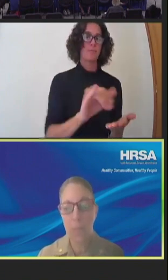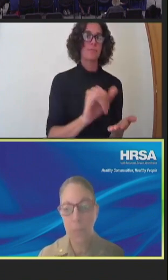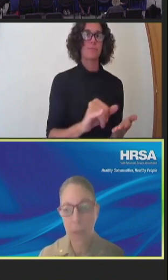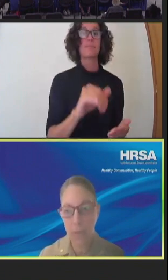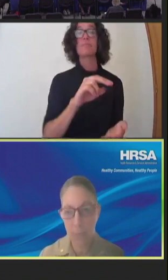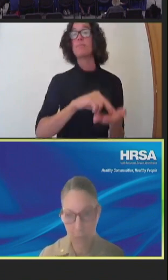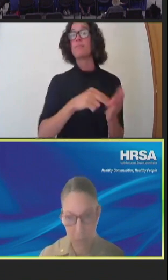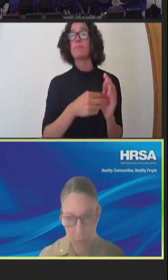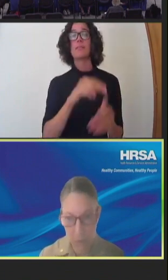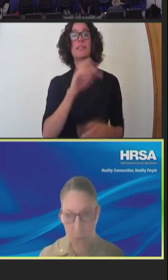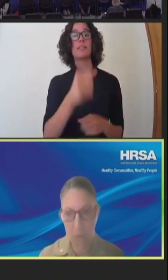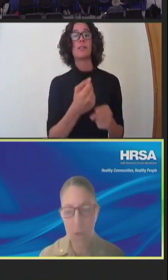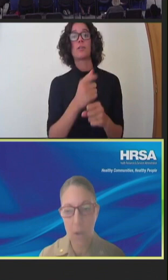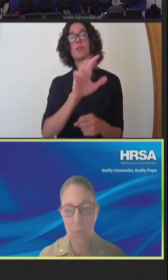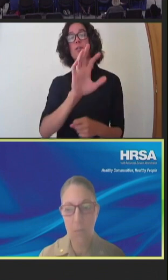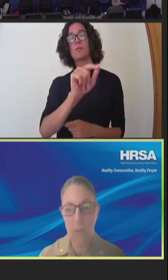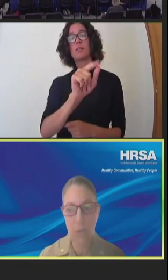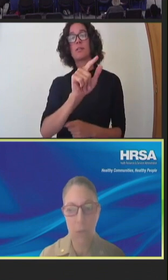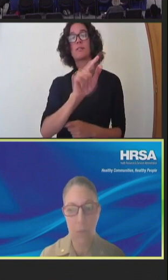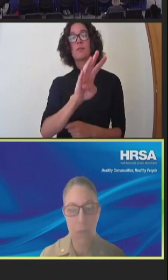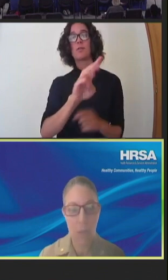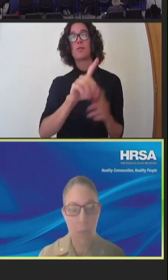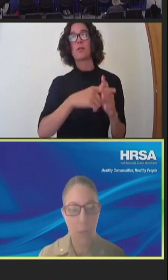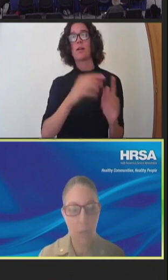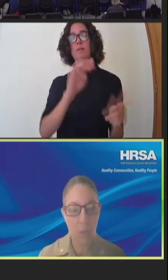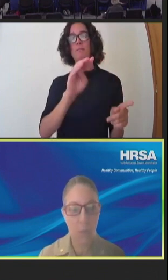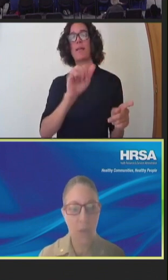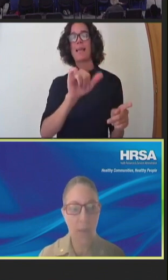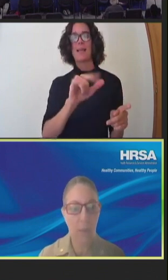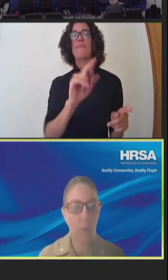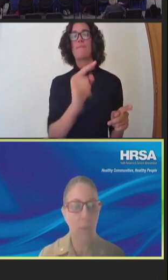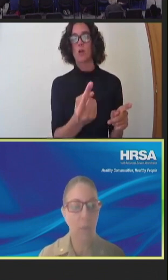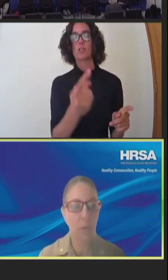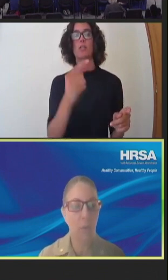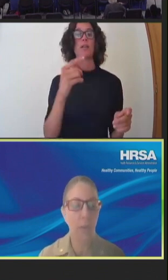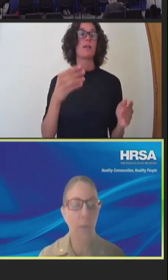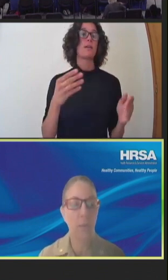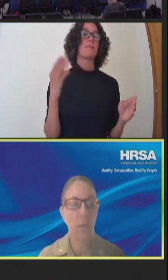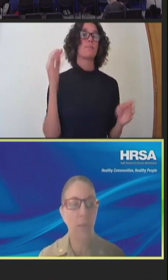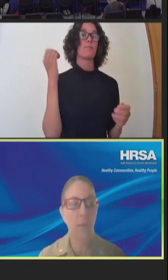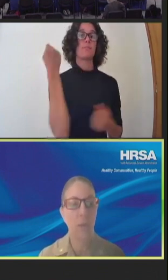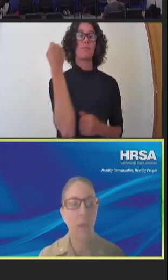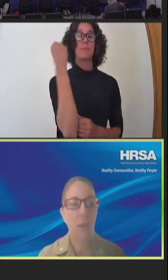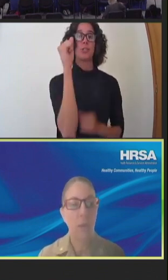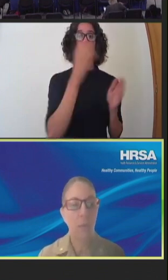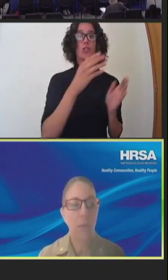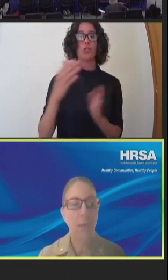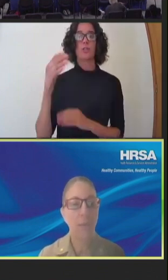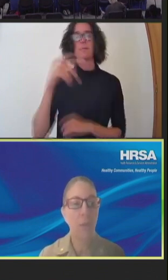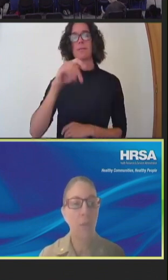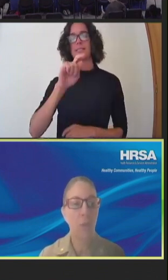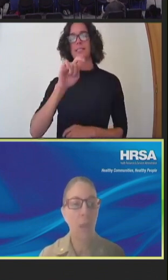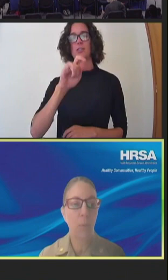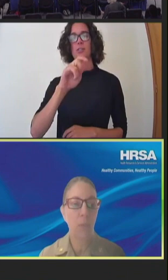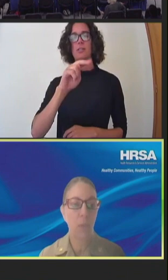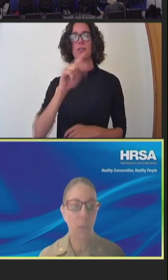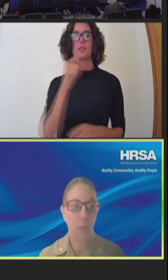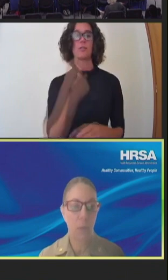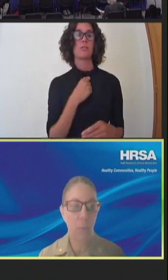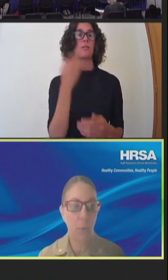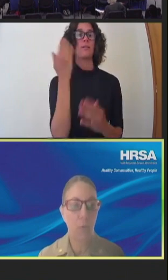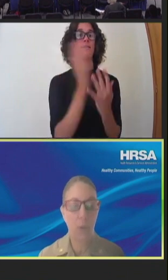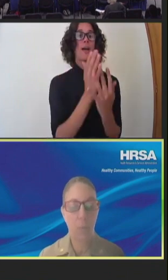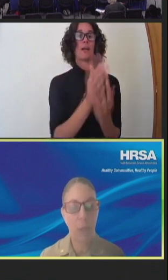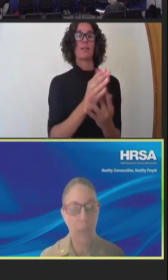2024, as of May 1st of this year, petitioners filed 697 vaccine injury